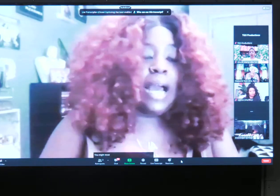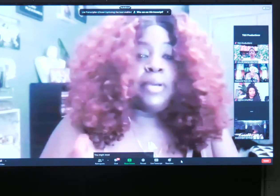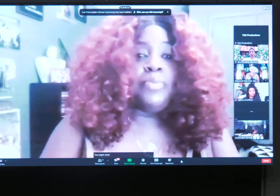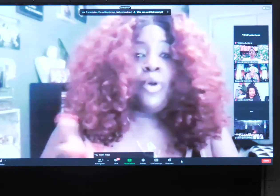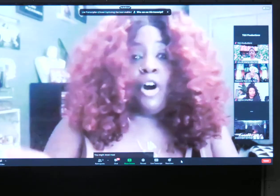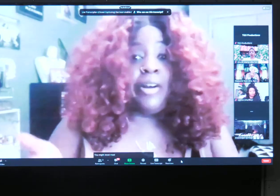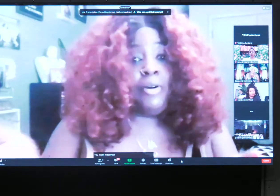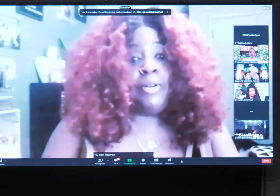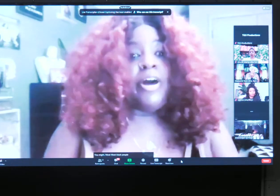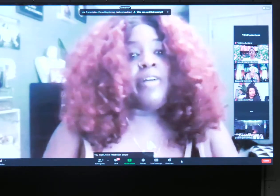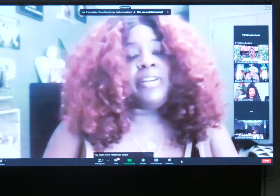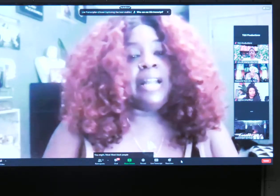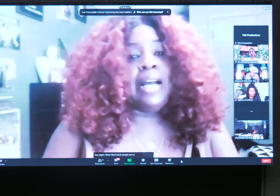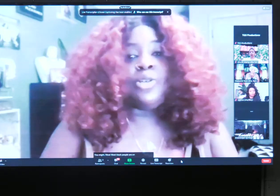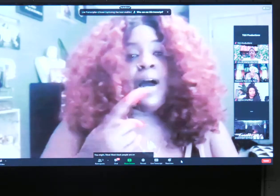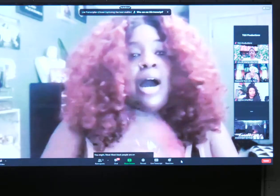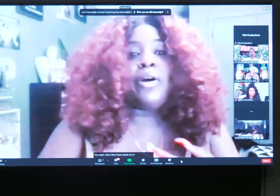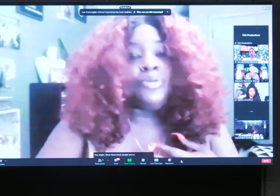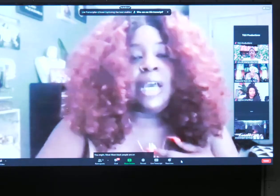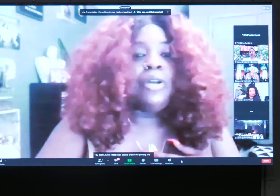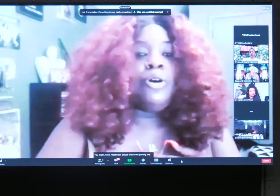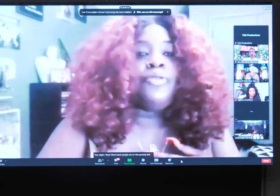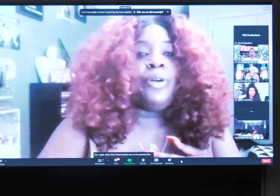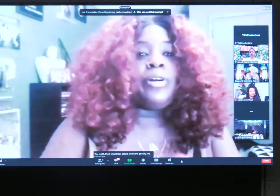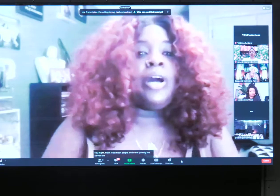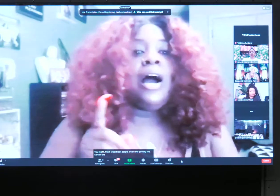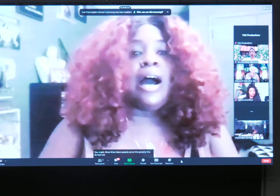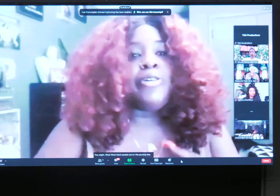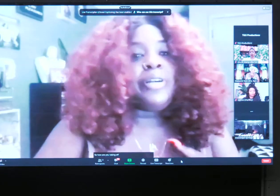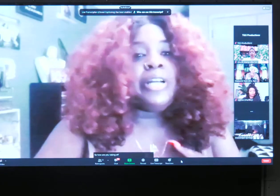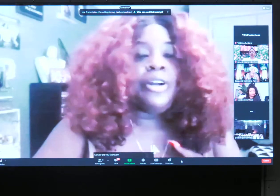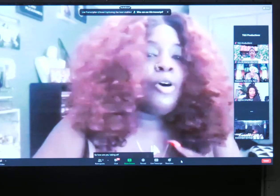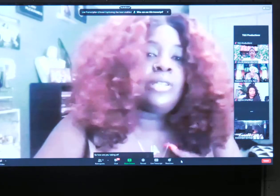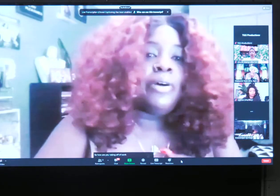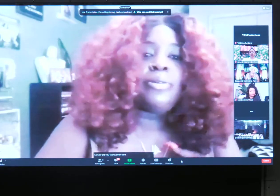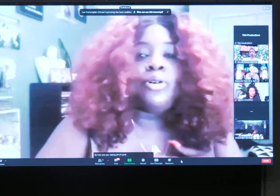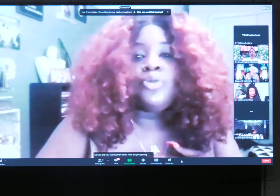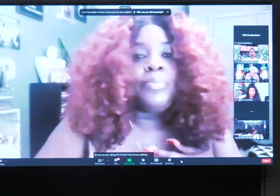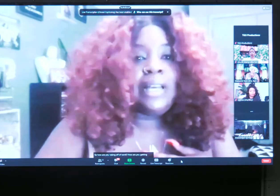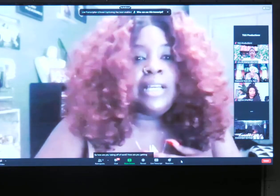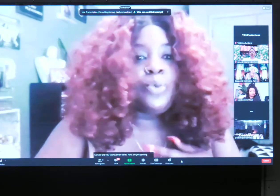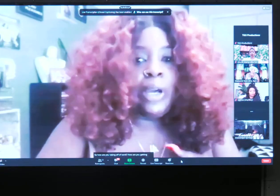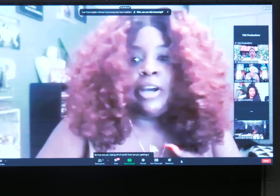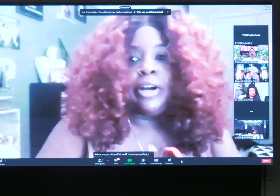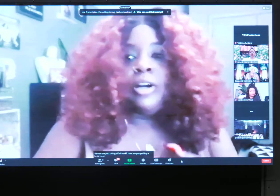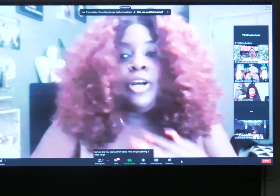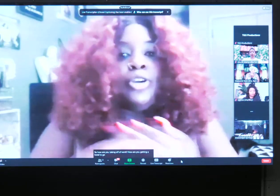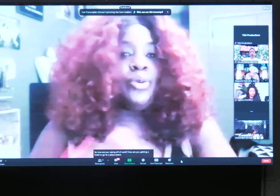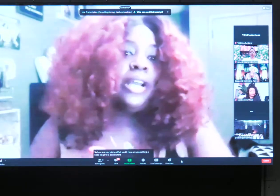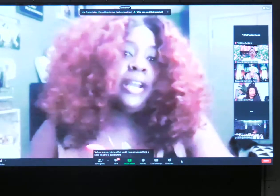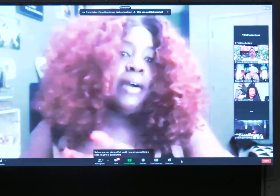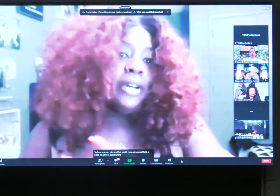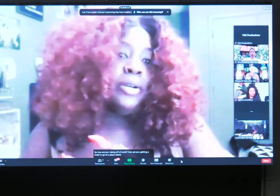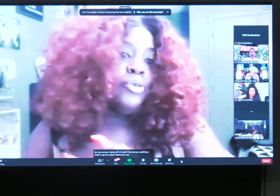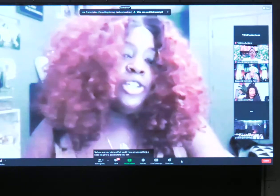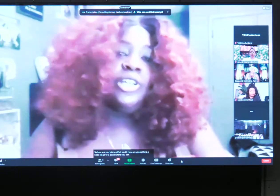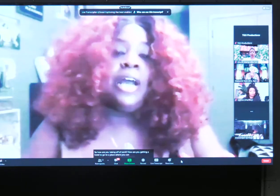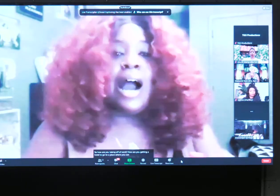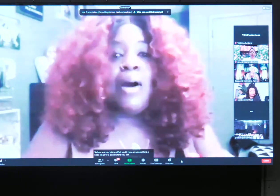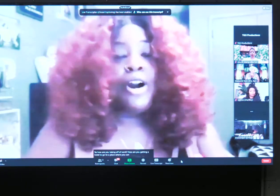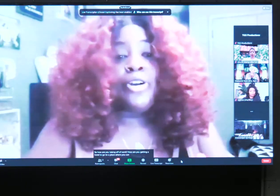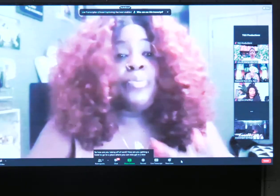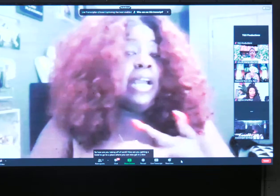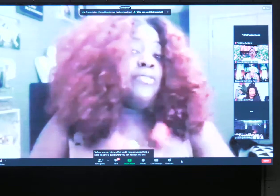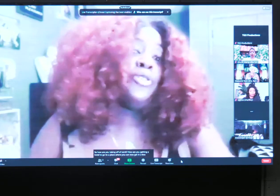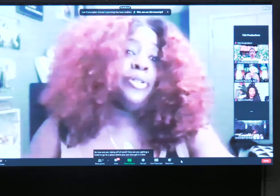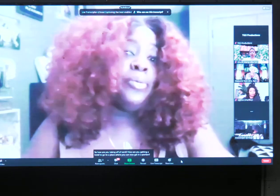Most Black people are on the poverty line. So how are you taking off of work? How are you getting a hotel to go to a place where you can now get an abortion? How